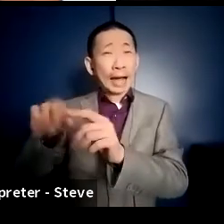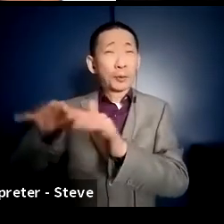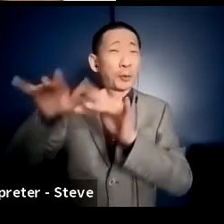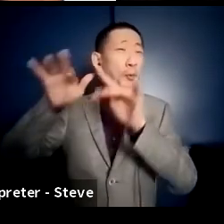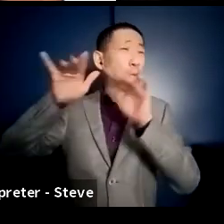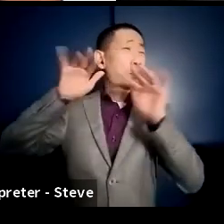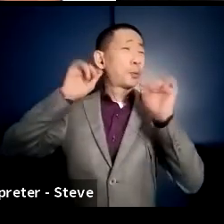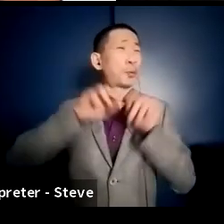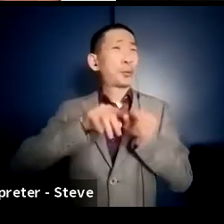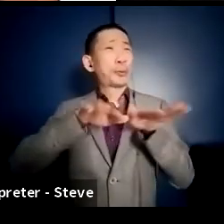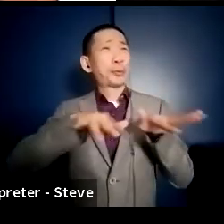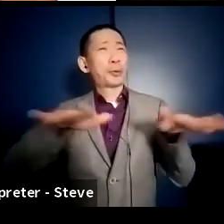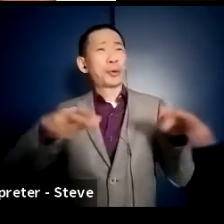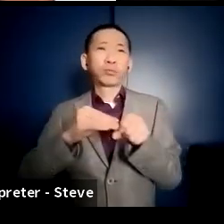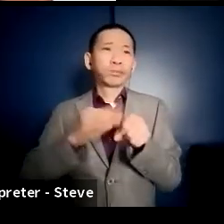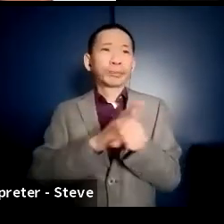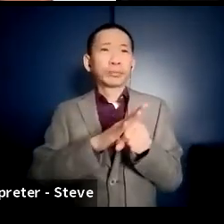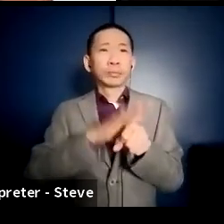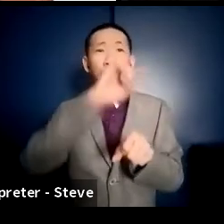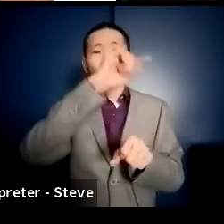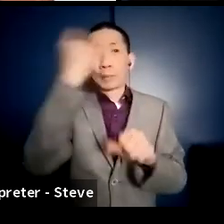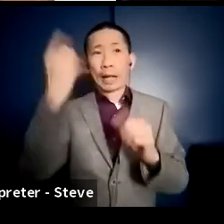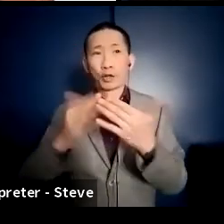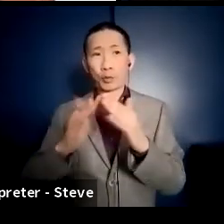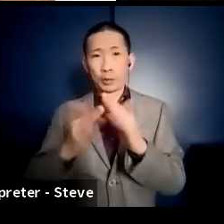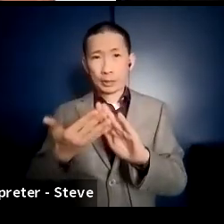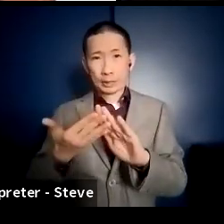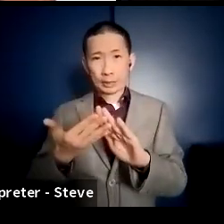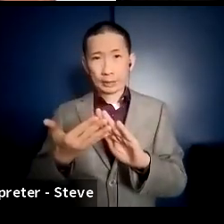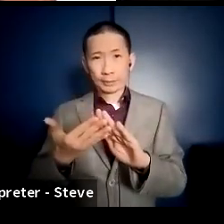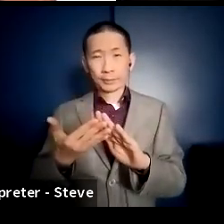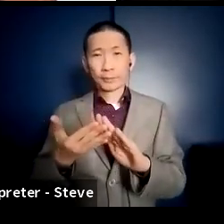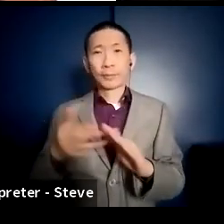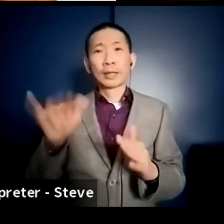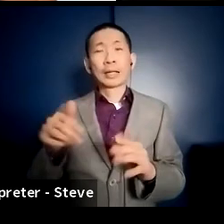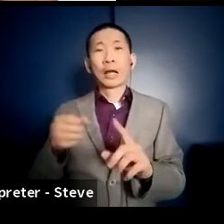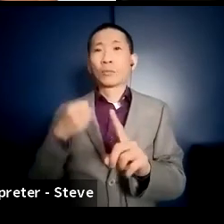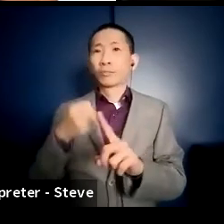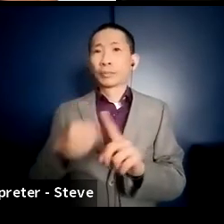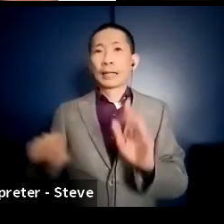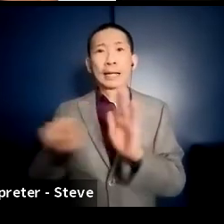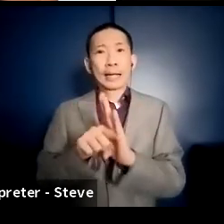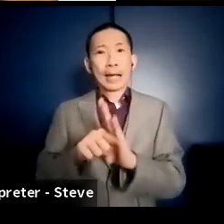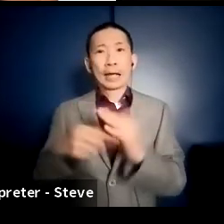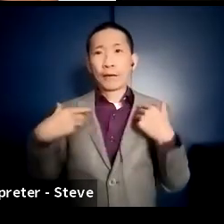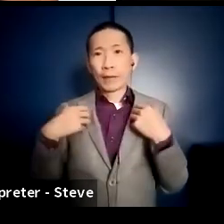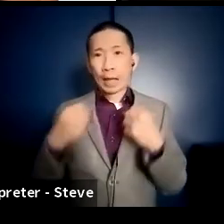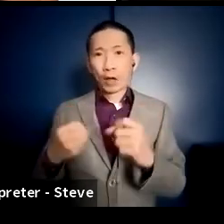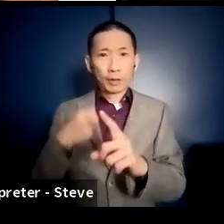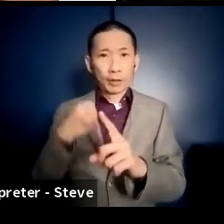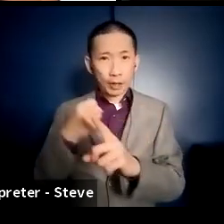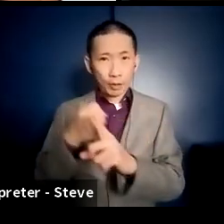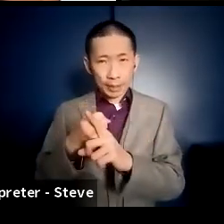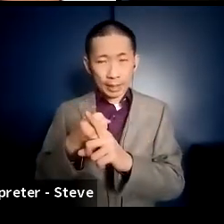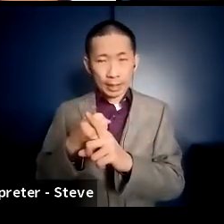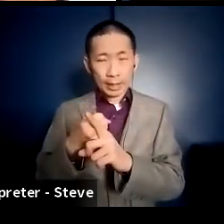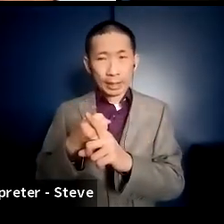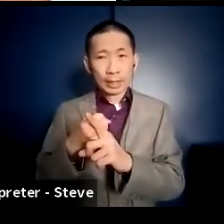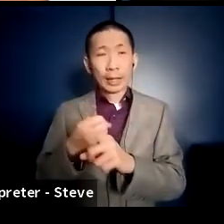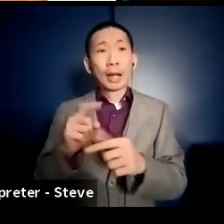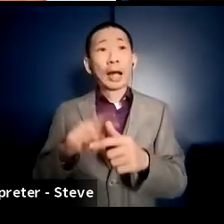are concentrated in Black communities. So that is having negative health impacts, and driving